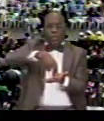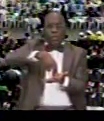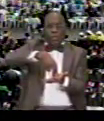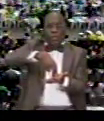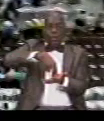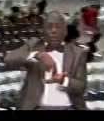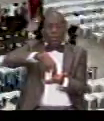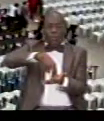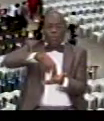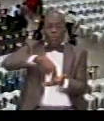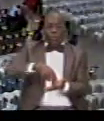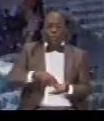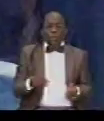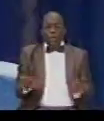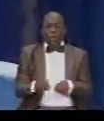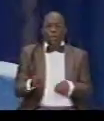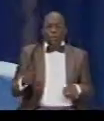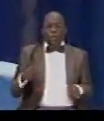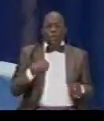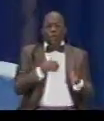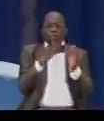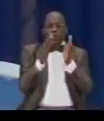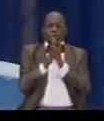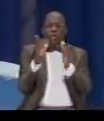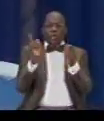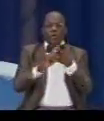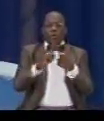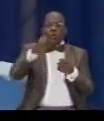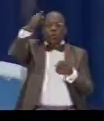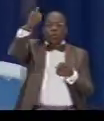we pray to the God of wonders?